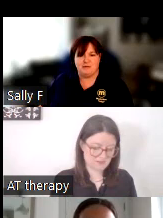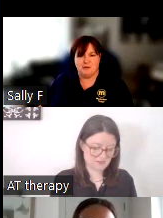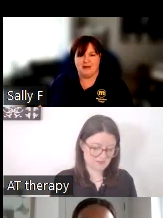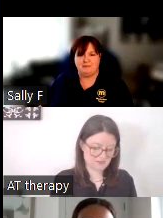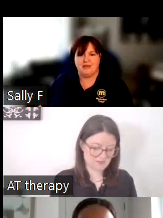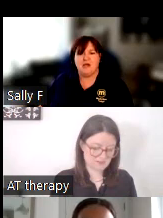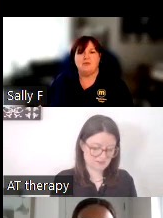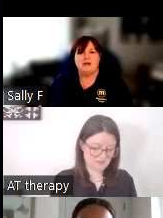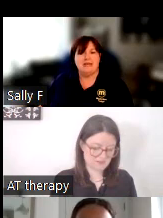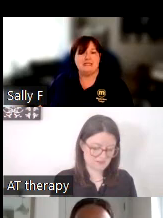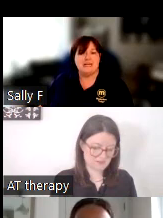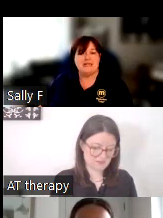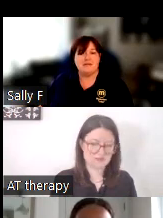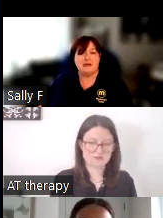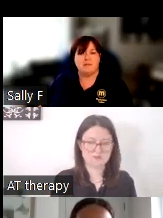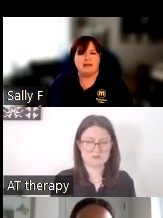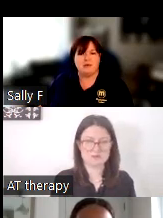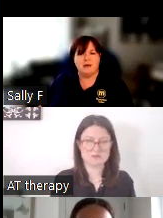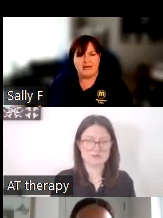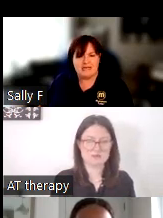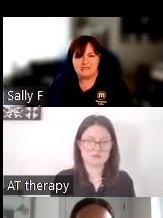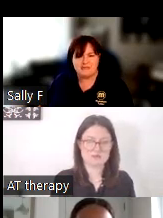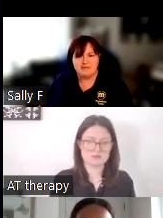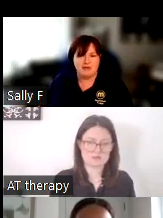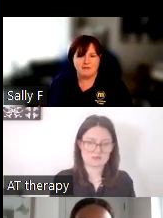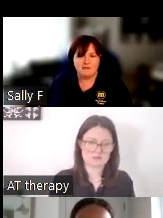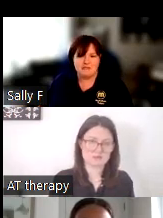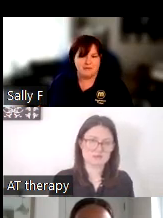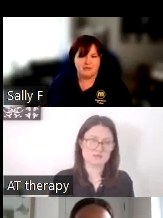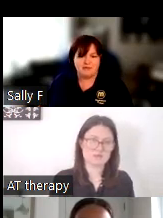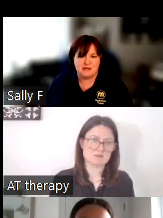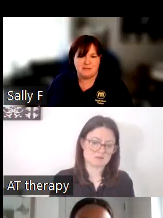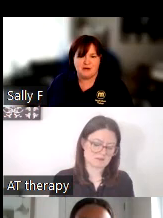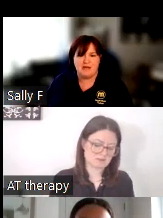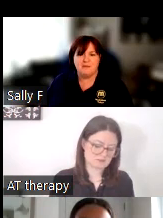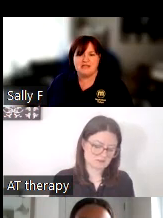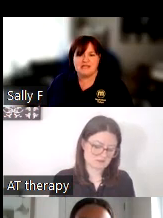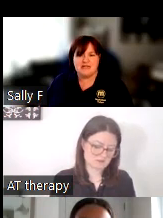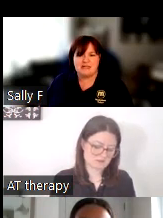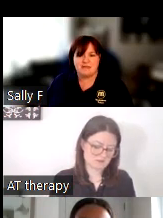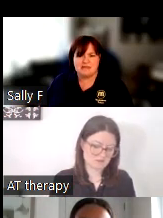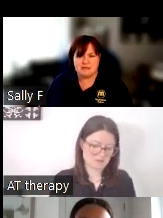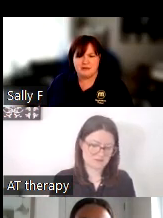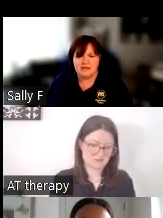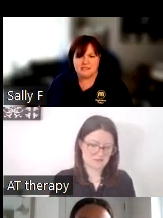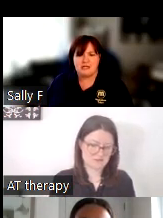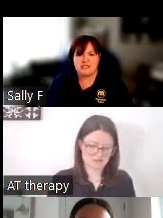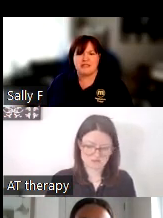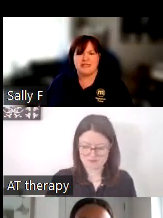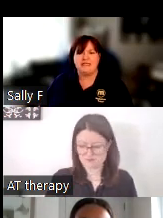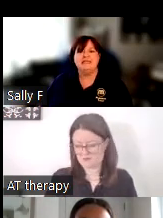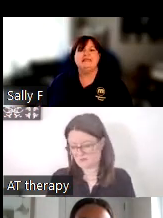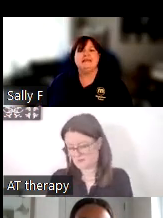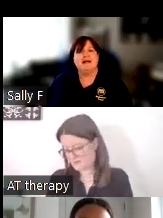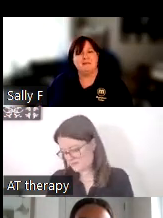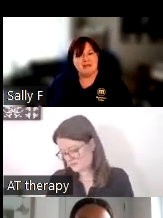symbol format. We may decide that we've been quickly asked to run off something for someone because they need something symbolized